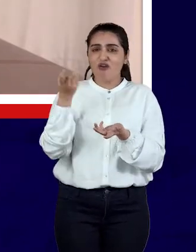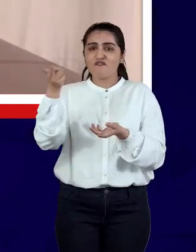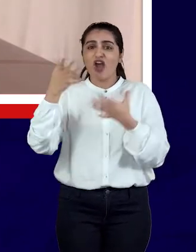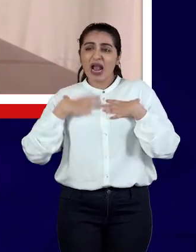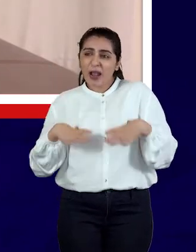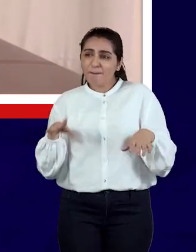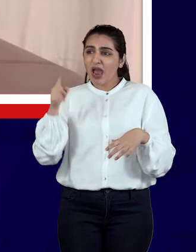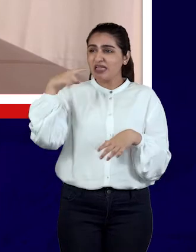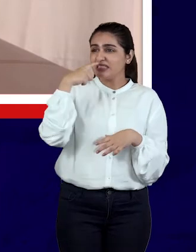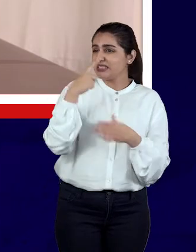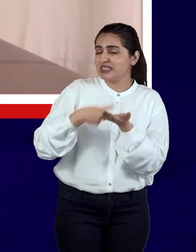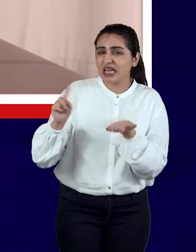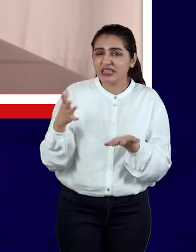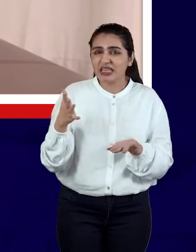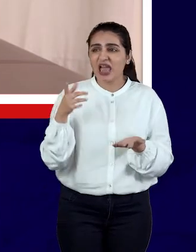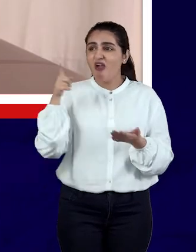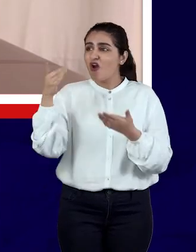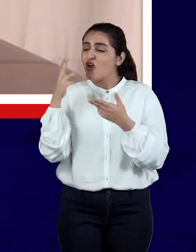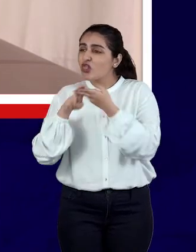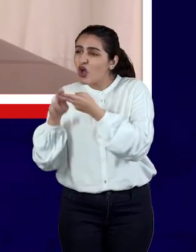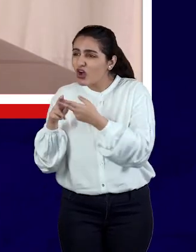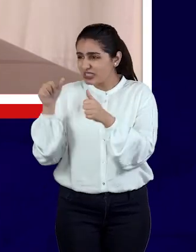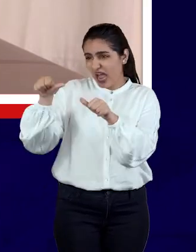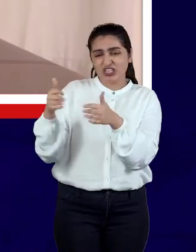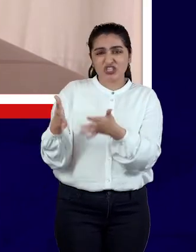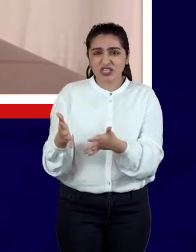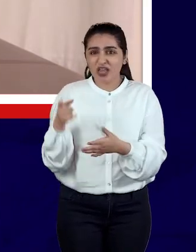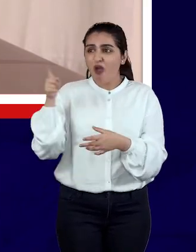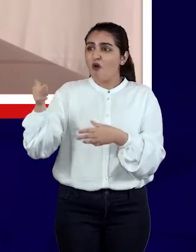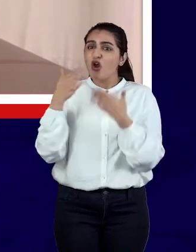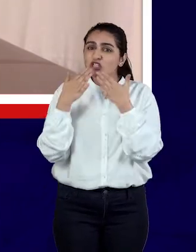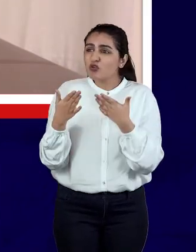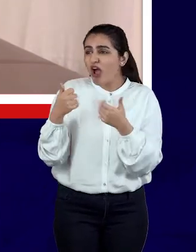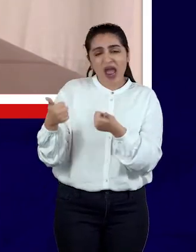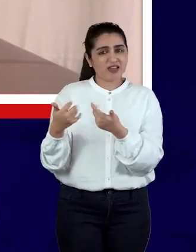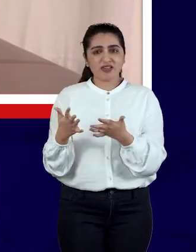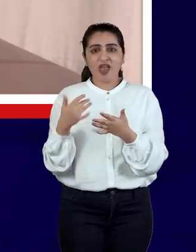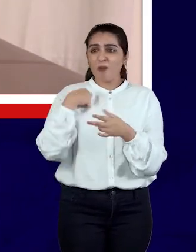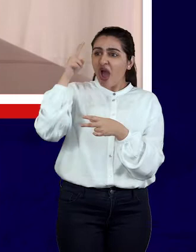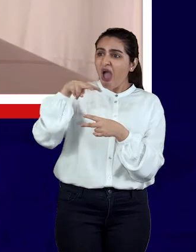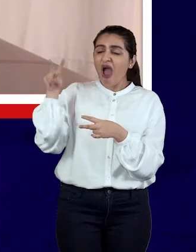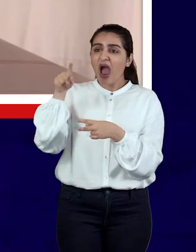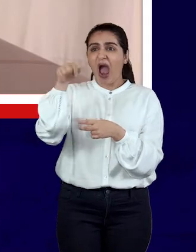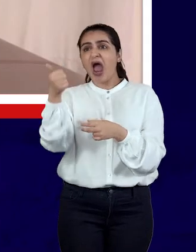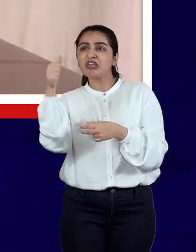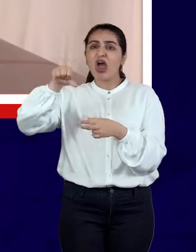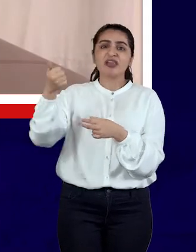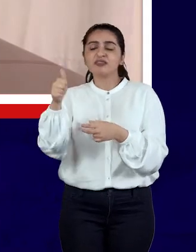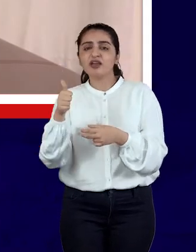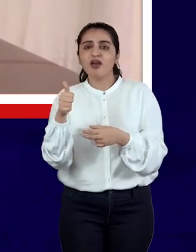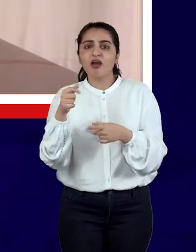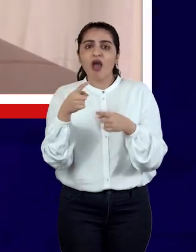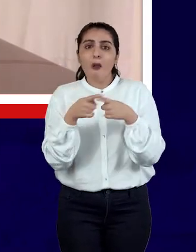clothes, their accent, their friends, their schooling, you name it, we judge them. And when I walked into